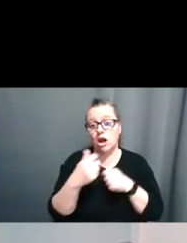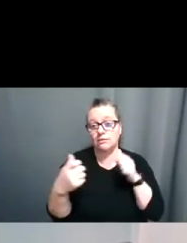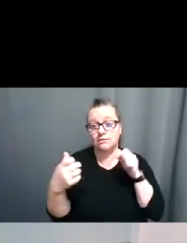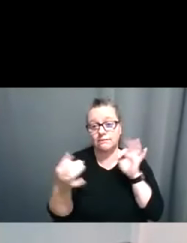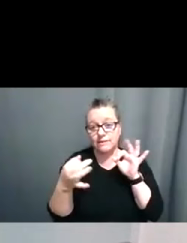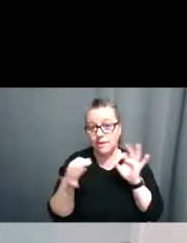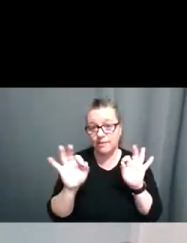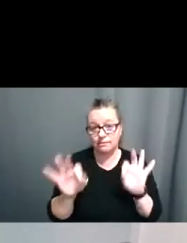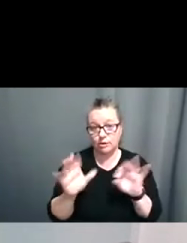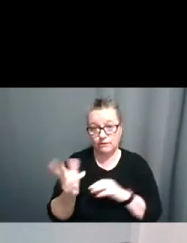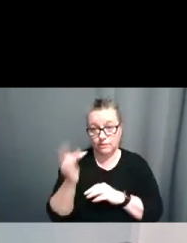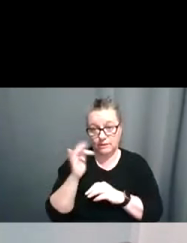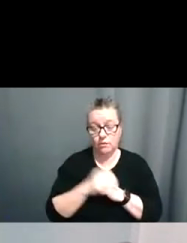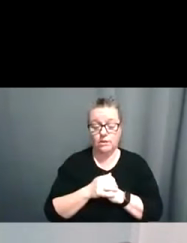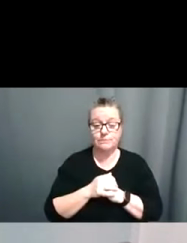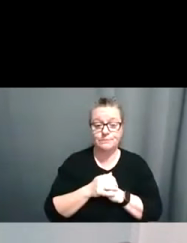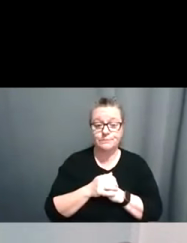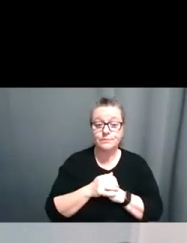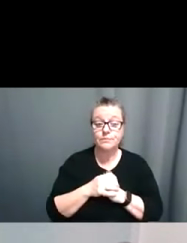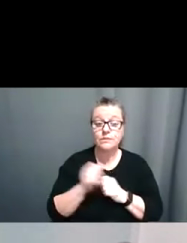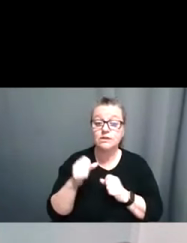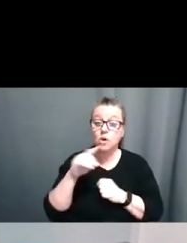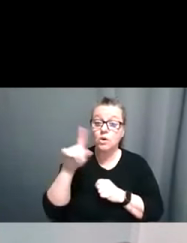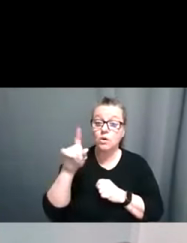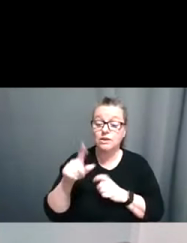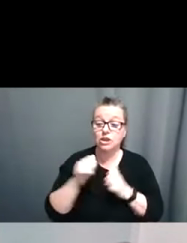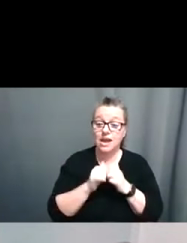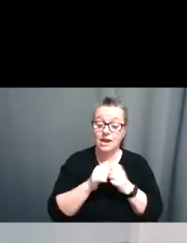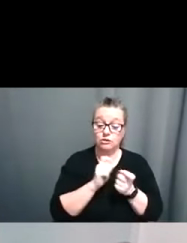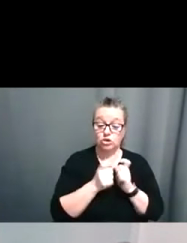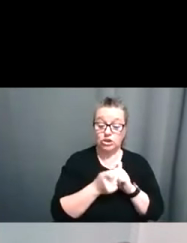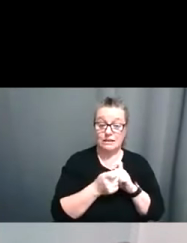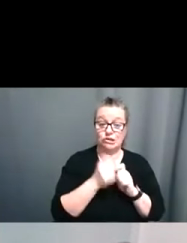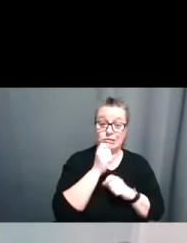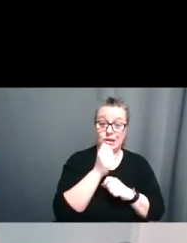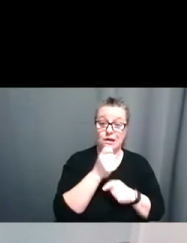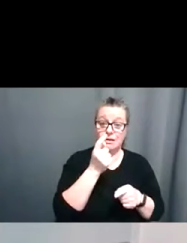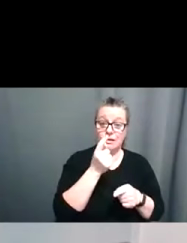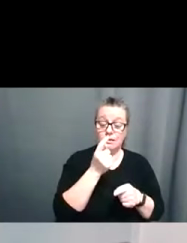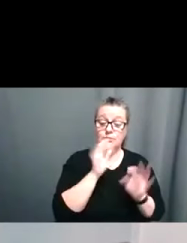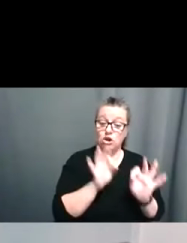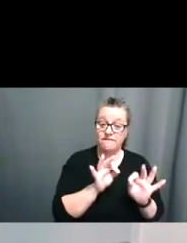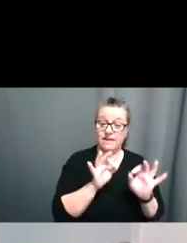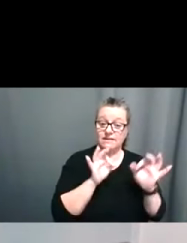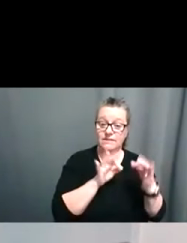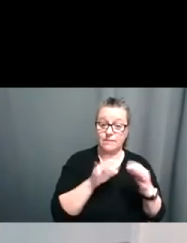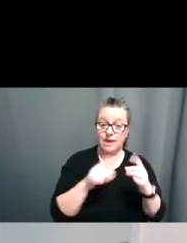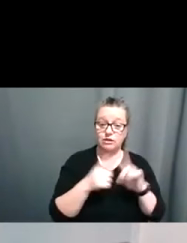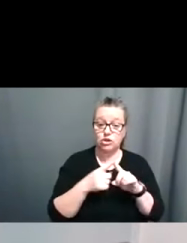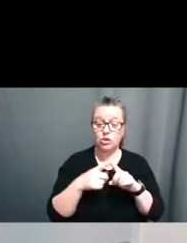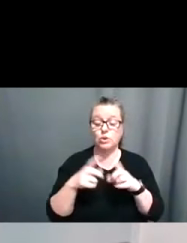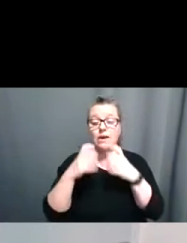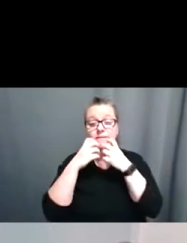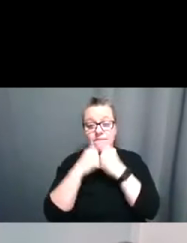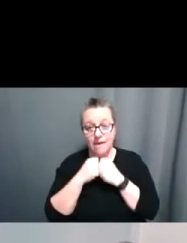before. So the question becomes, how do you turn imperfect feedback into a valuable learning opportunity, even when you're not